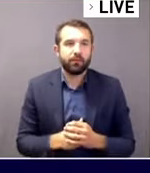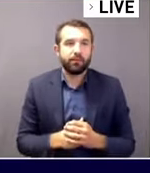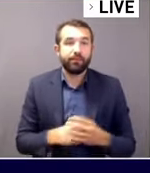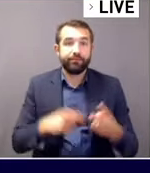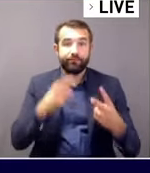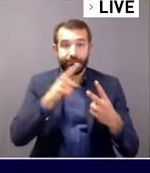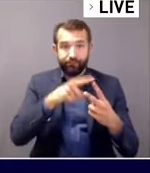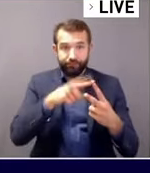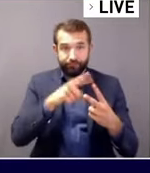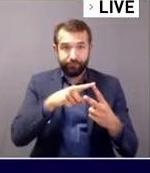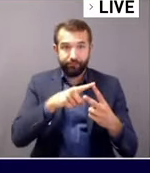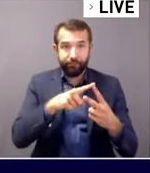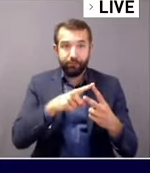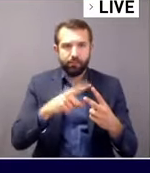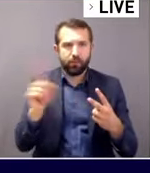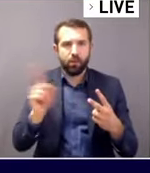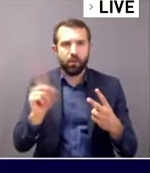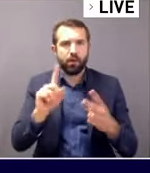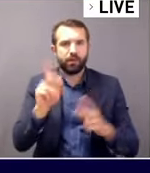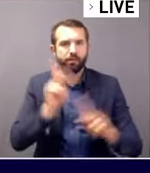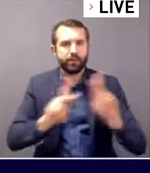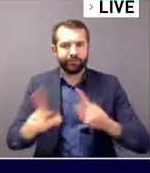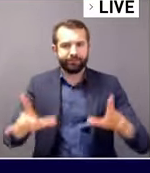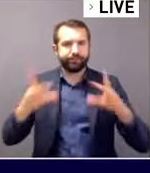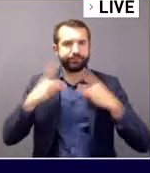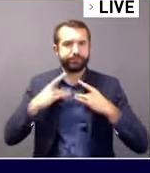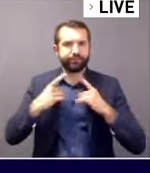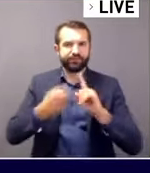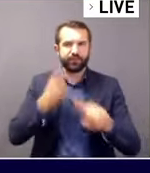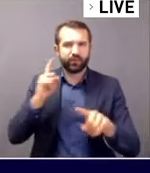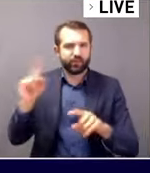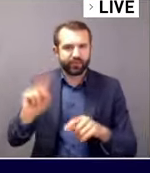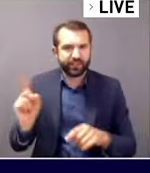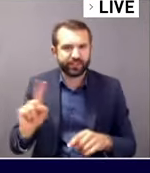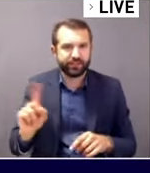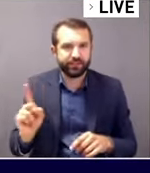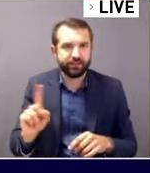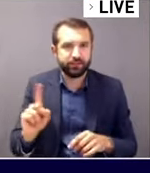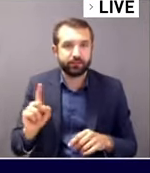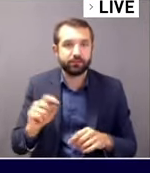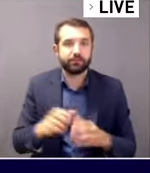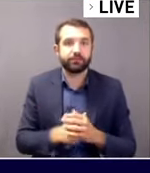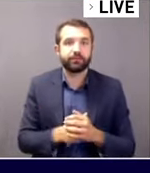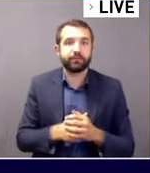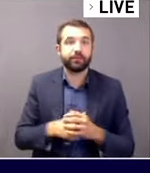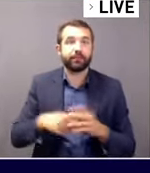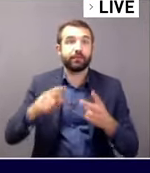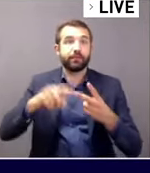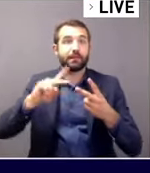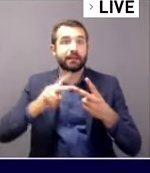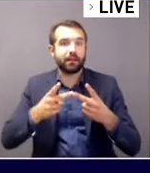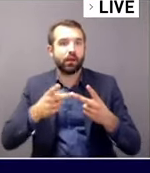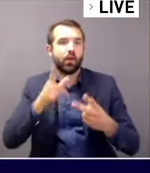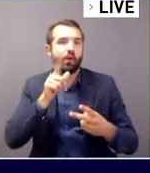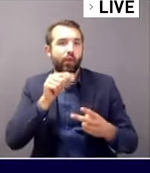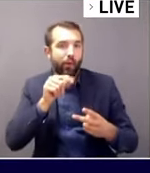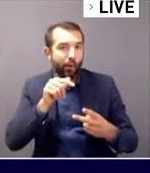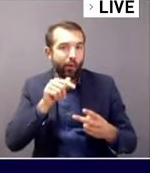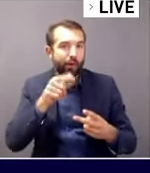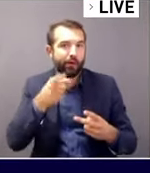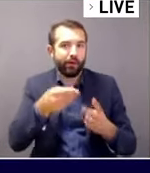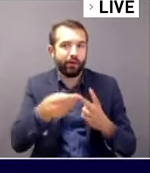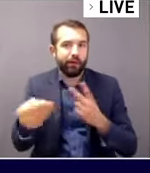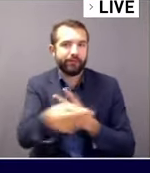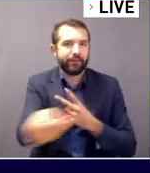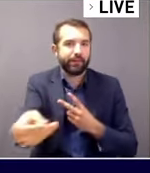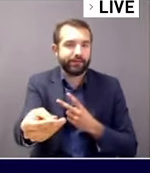first is, where did folks get COVID-19 from? The second is, who might they